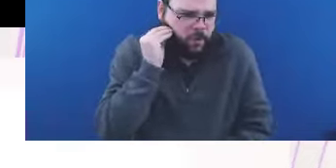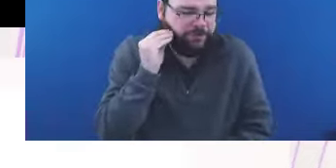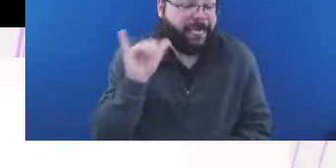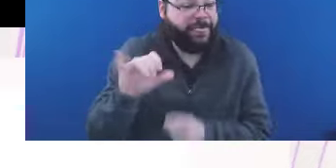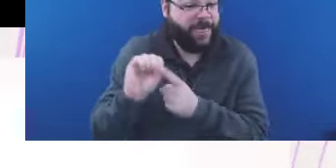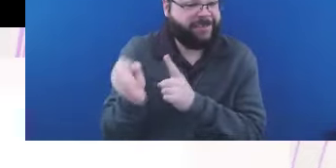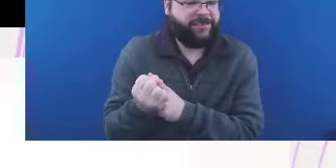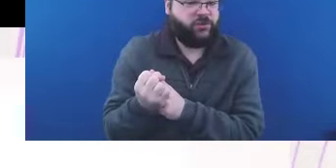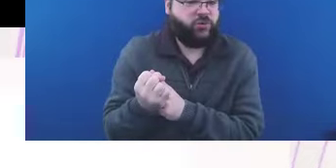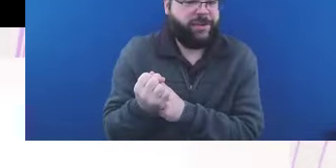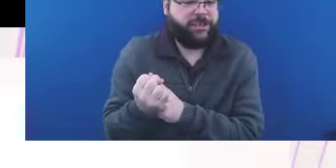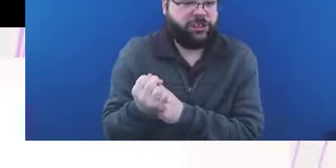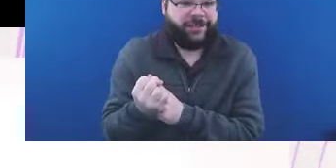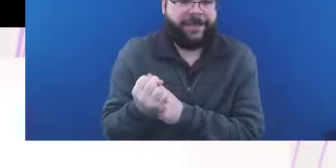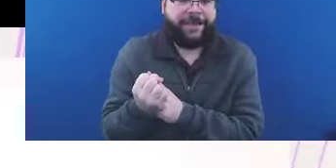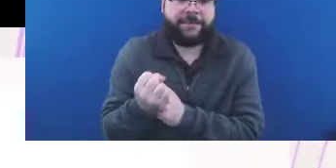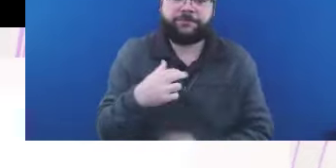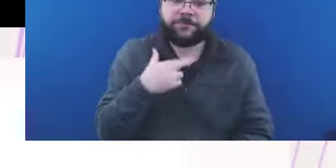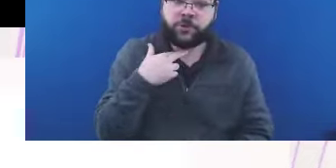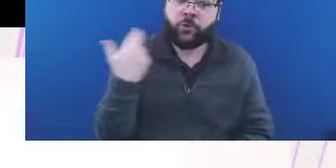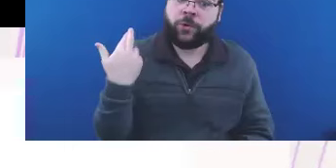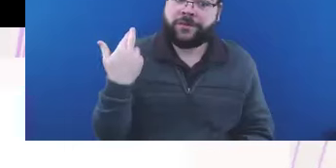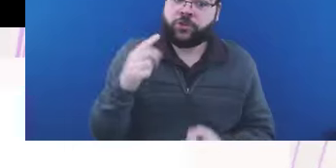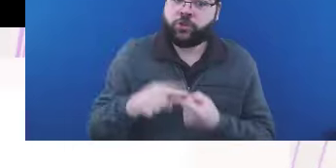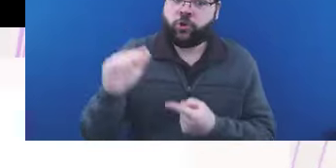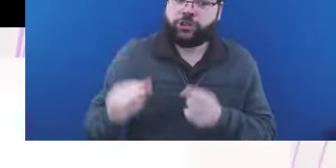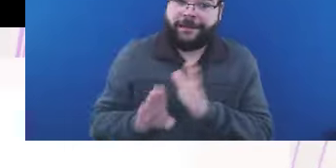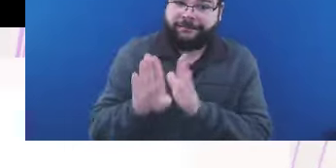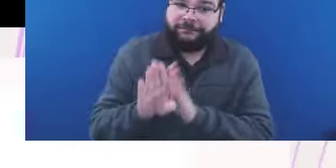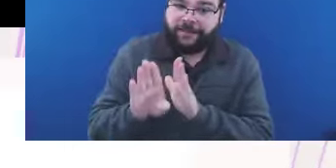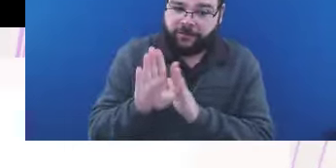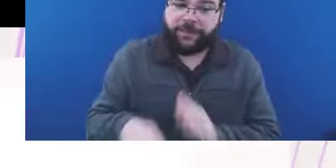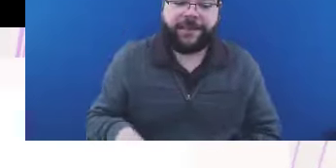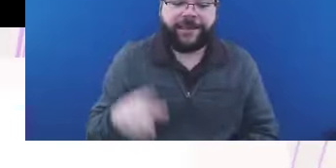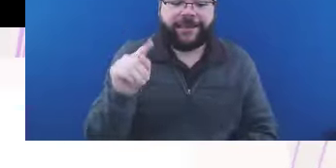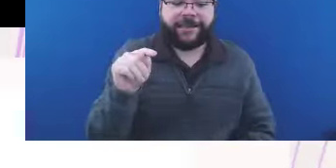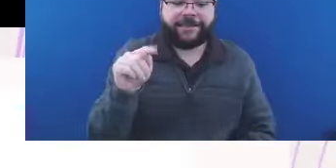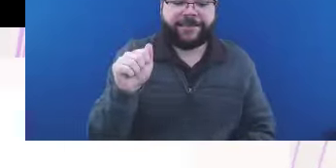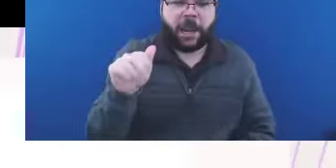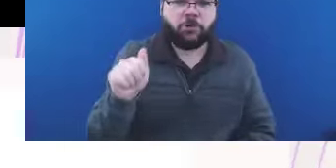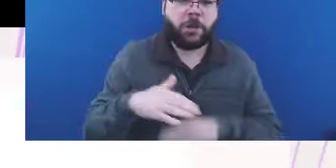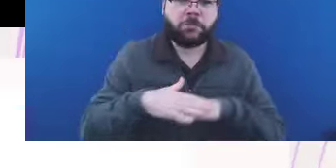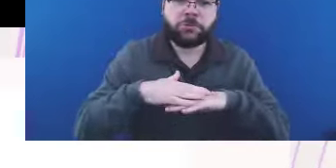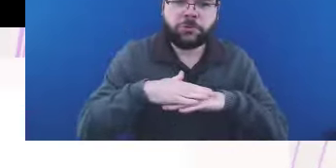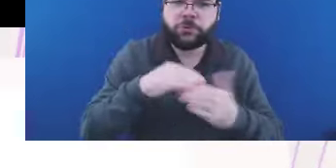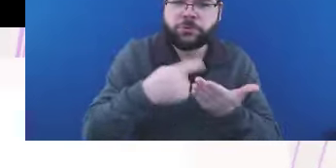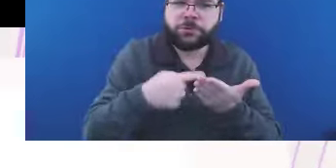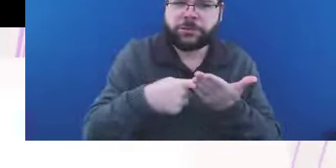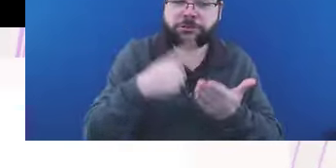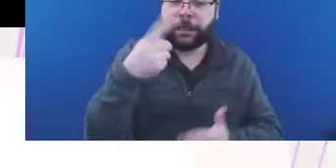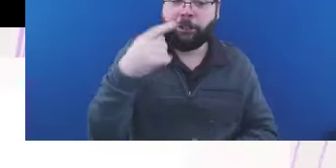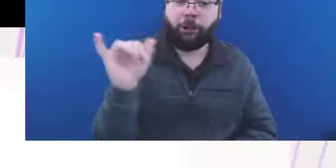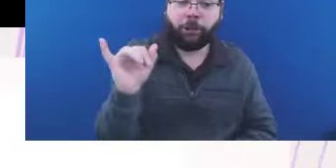circumstance is known to jeopardize child development. Tara talked a little bit about this earlier today, but what this can look like